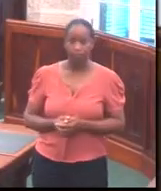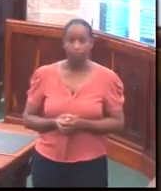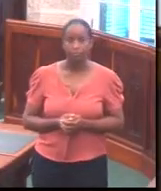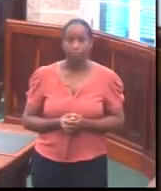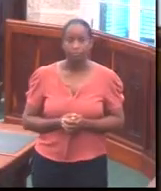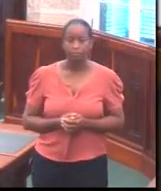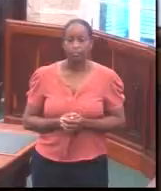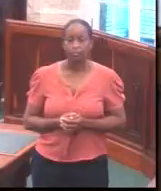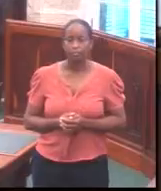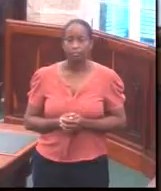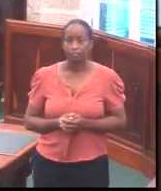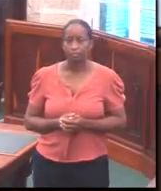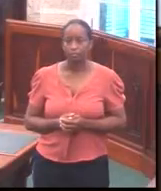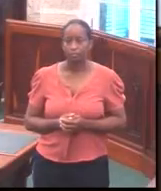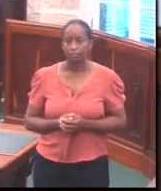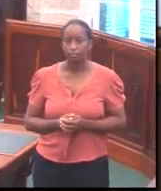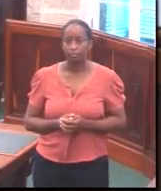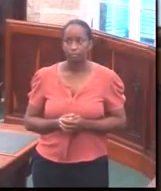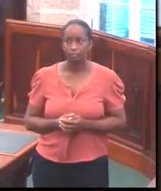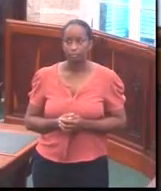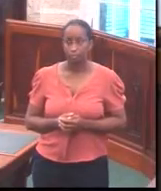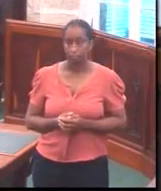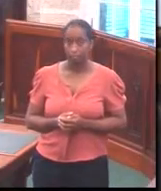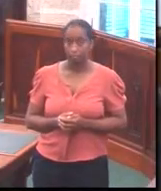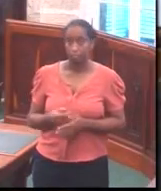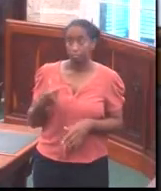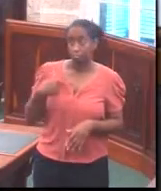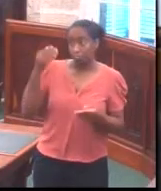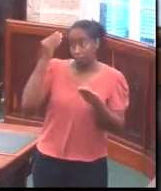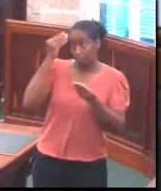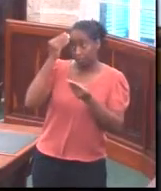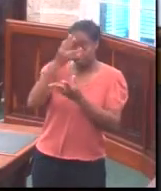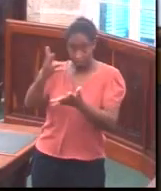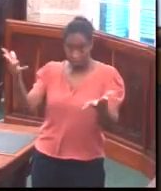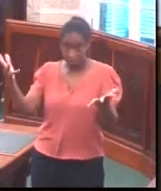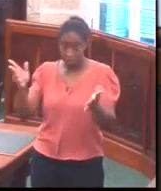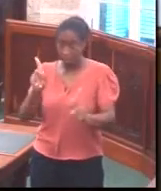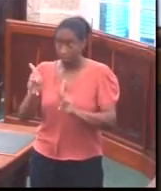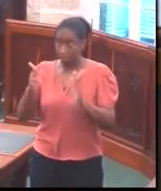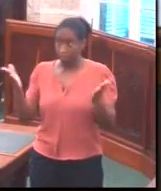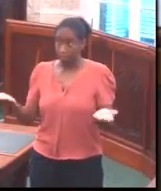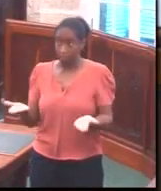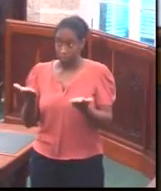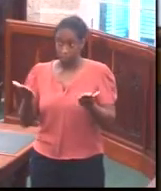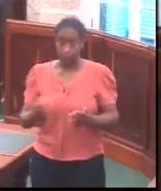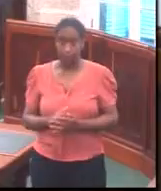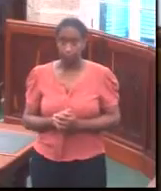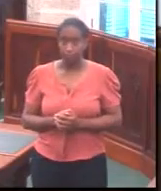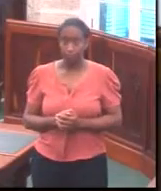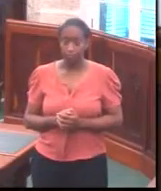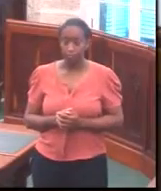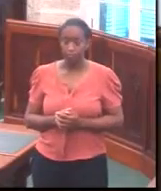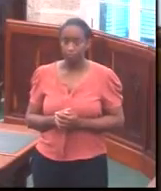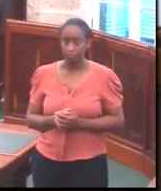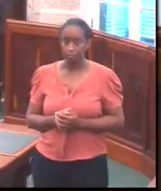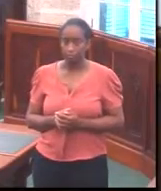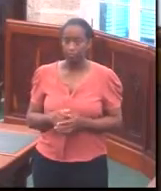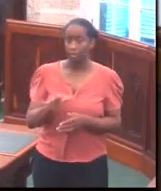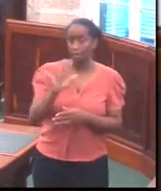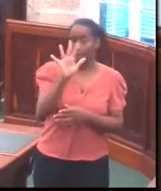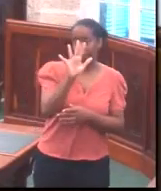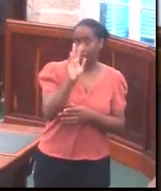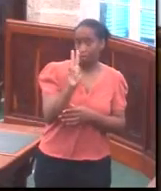And I will say to this Parliament and to the people of Barbados that in attempting to remove